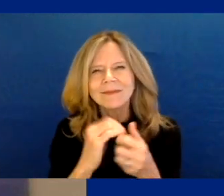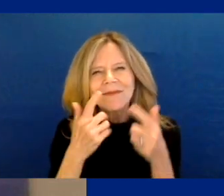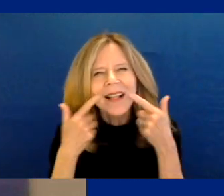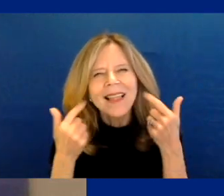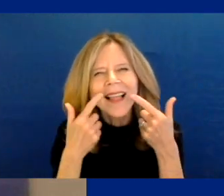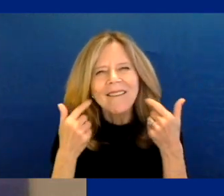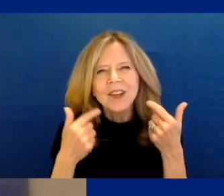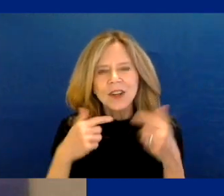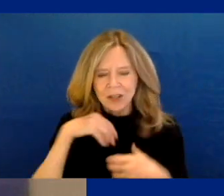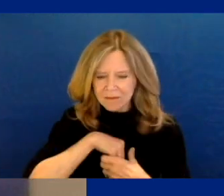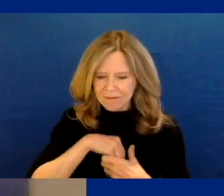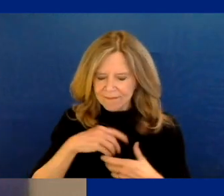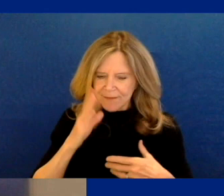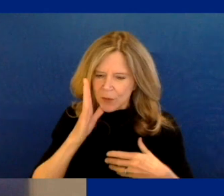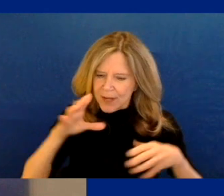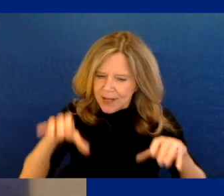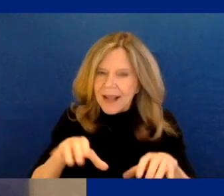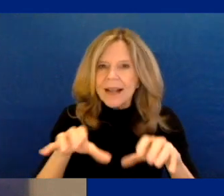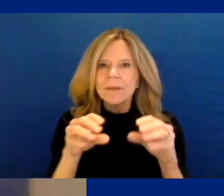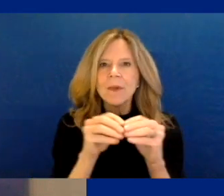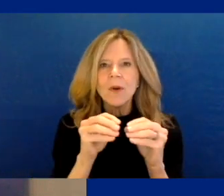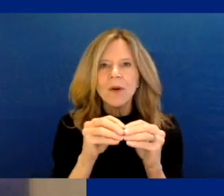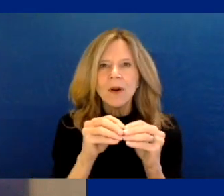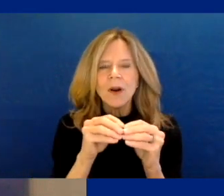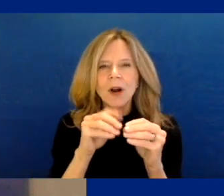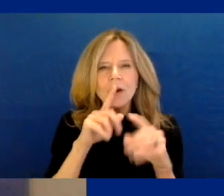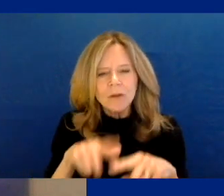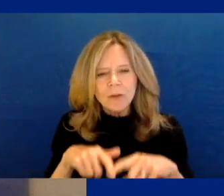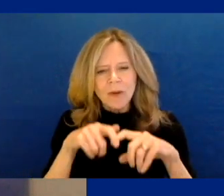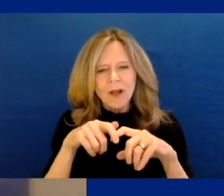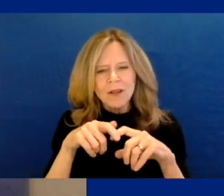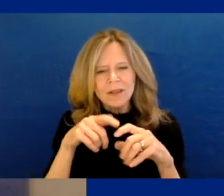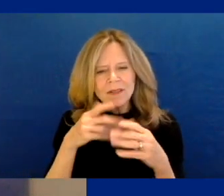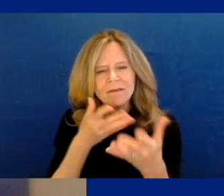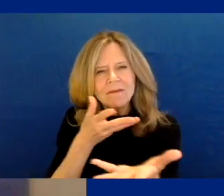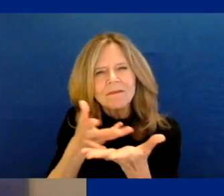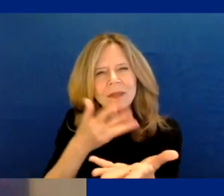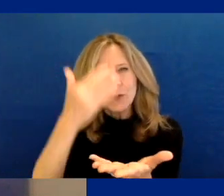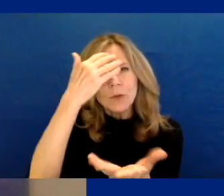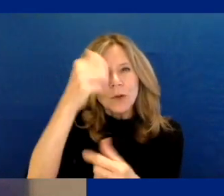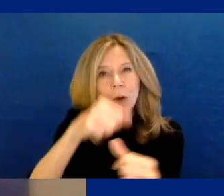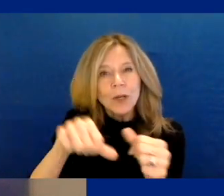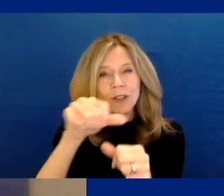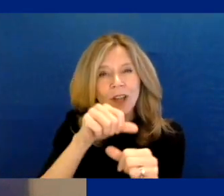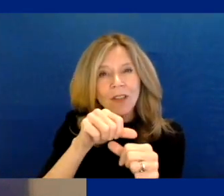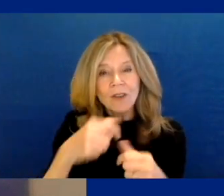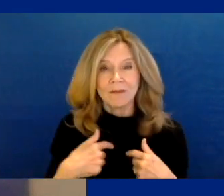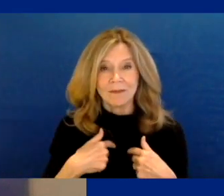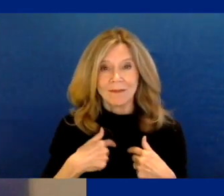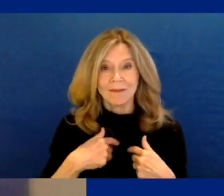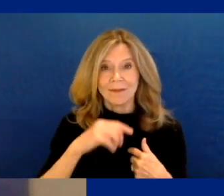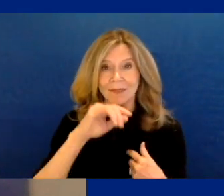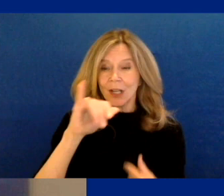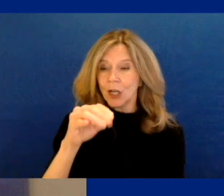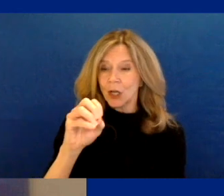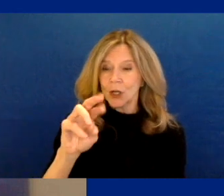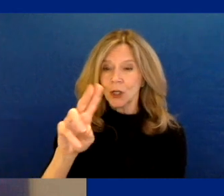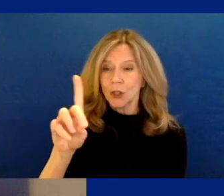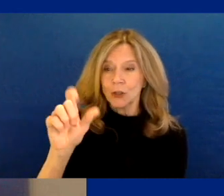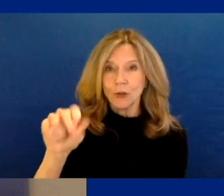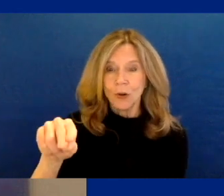action. It's an opportunity to take a moment of pause and to get to know one another more deeply. I, Jordan